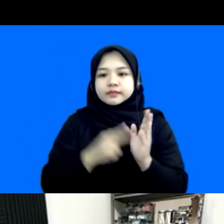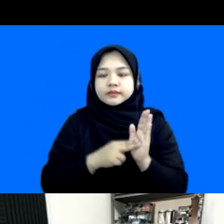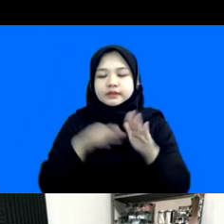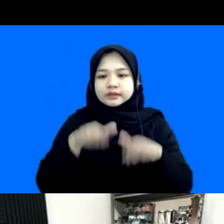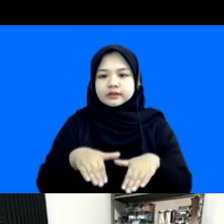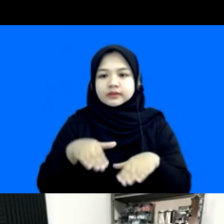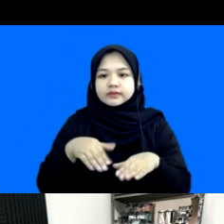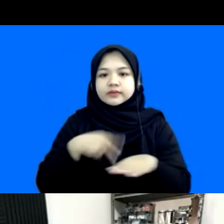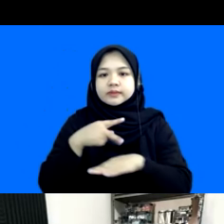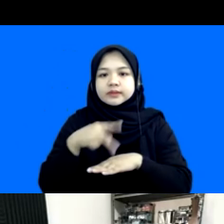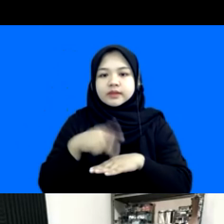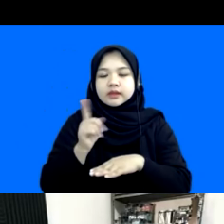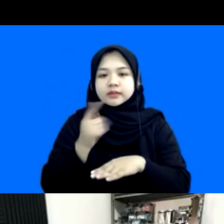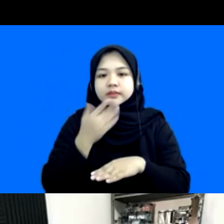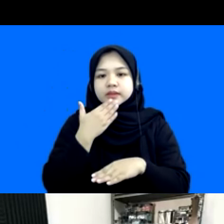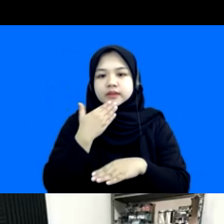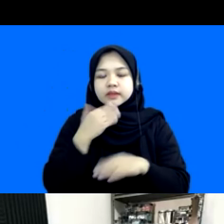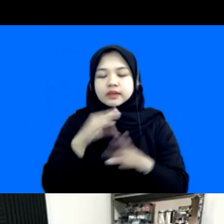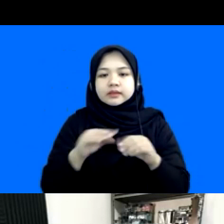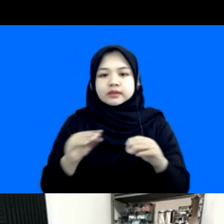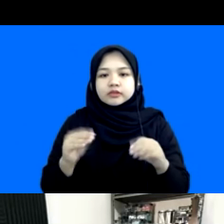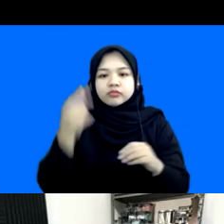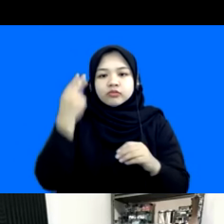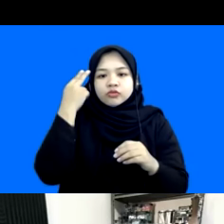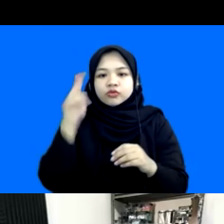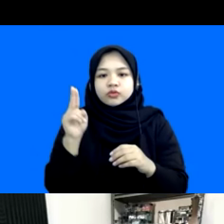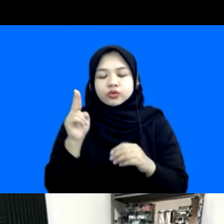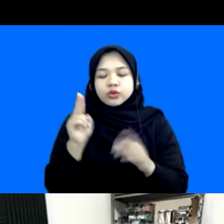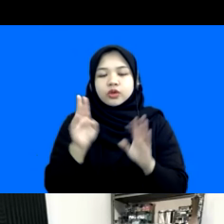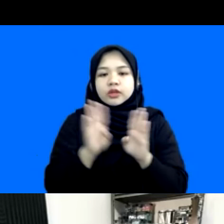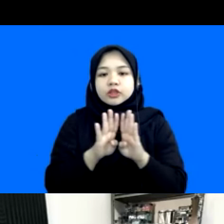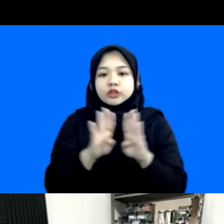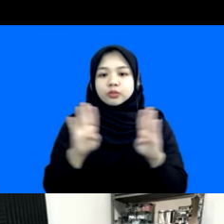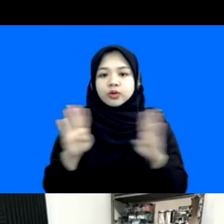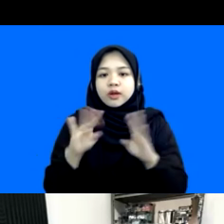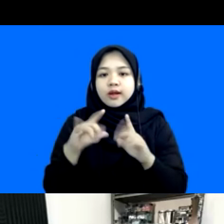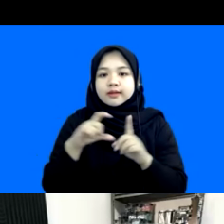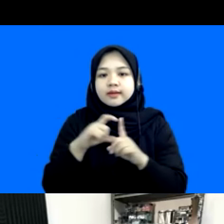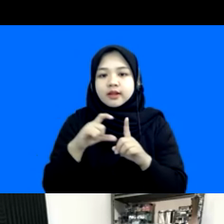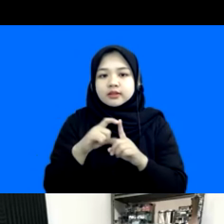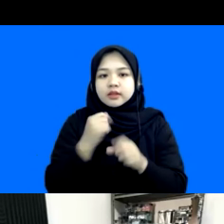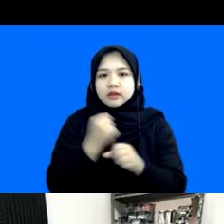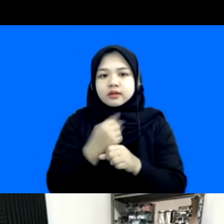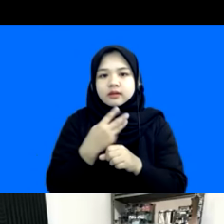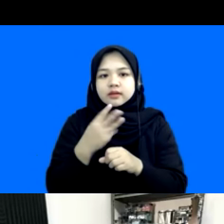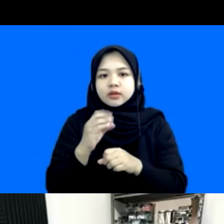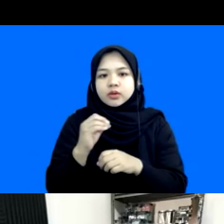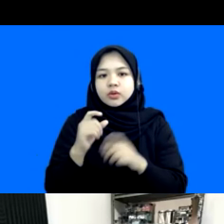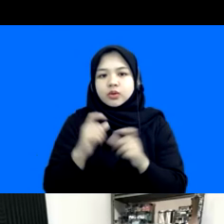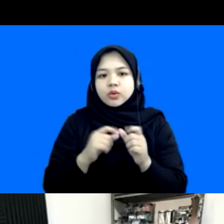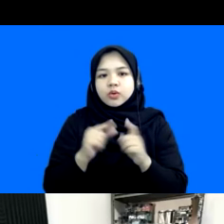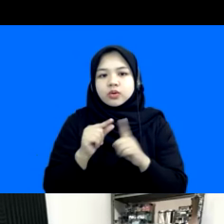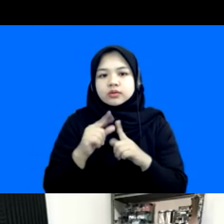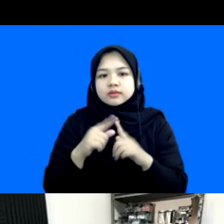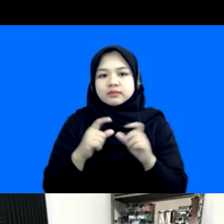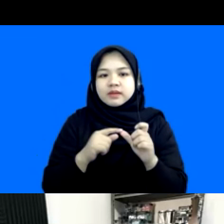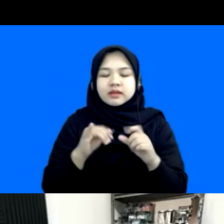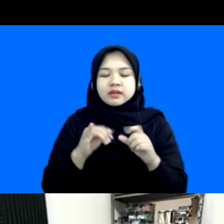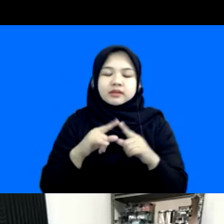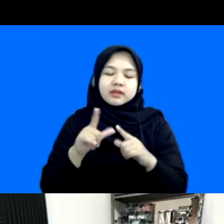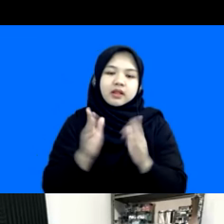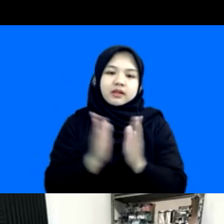of the openness, data, geospatial and technology fields. As mentioned, I'm the co-founder and CTO for Smart